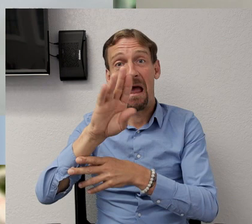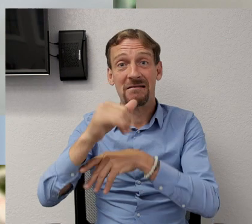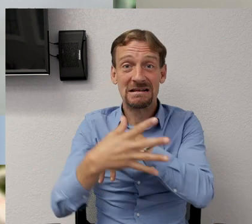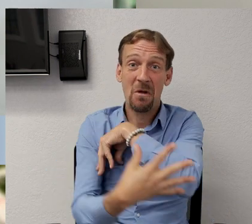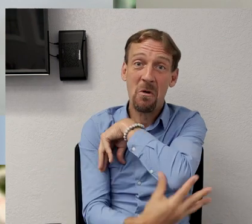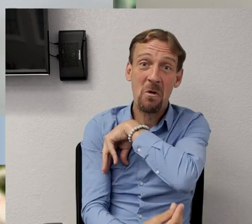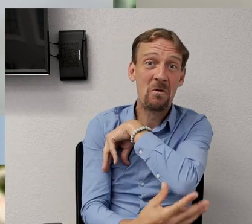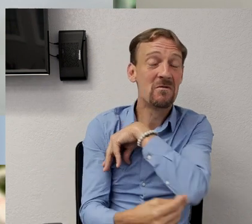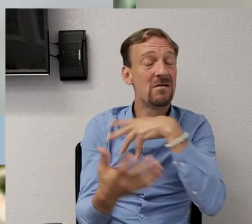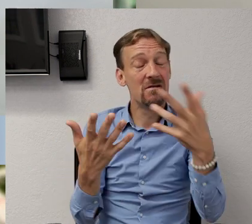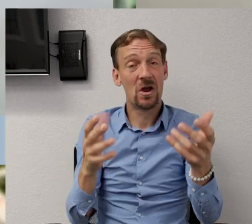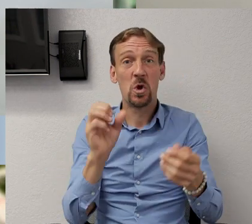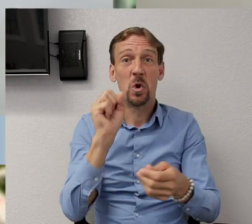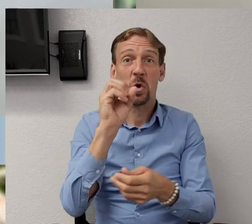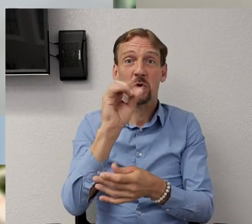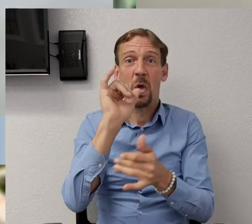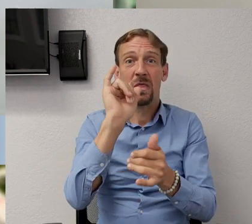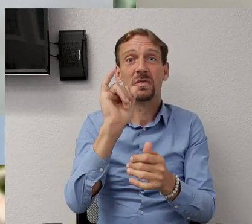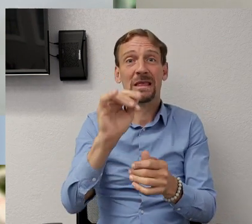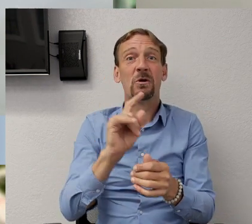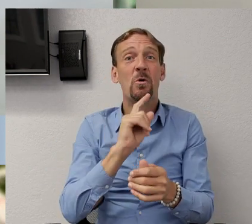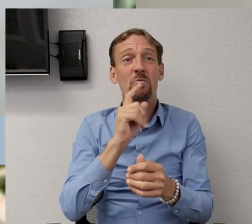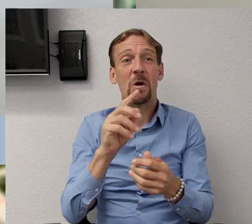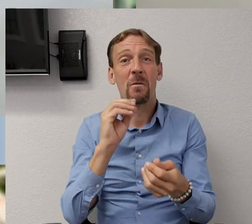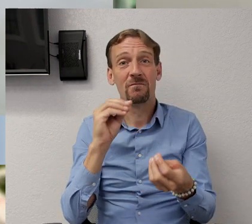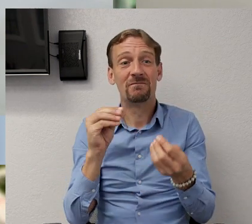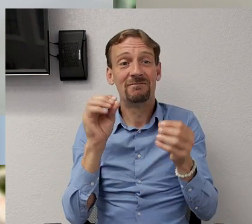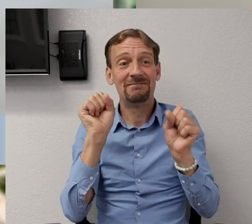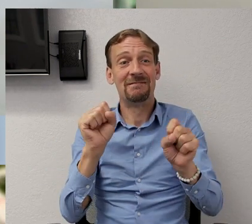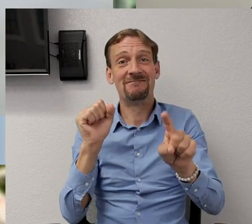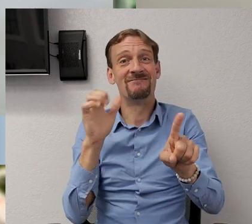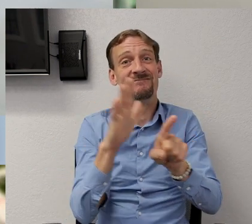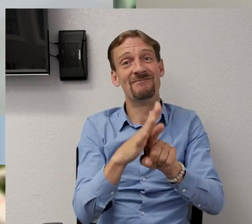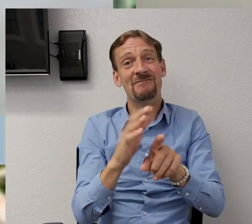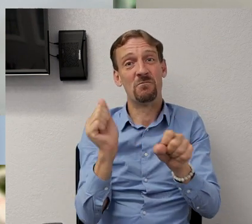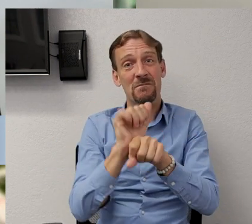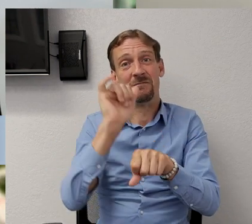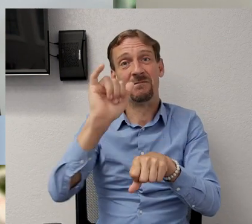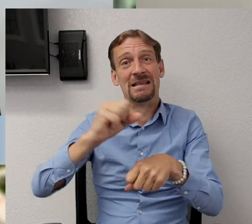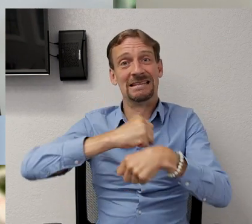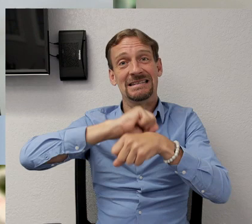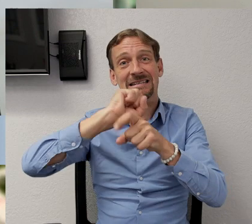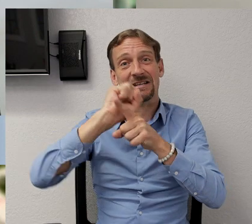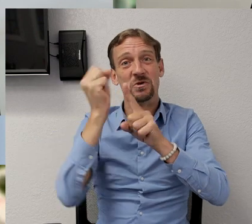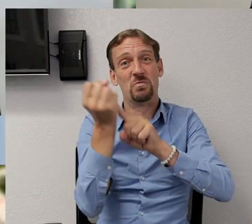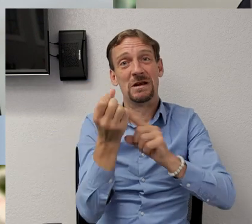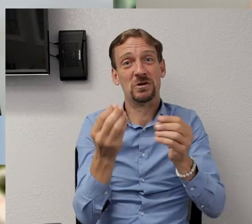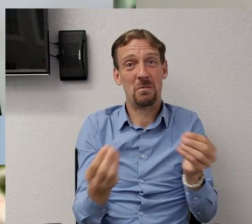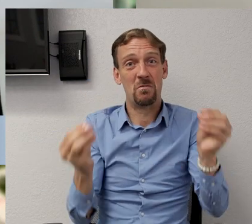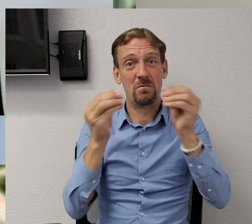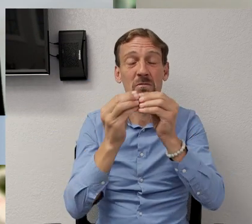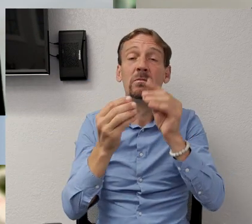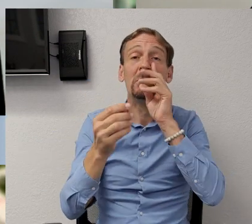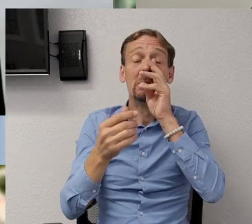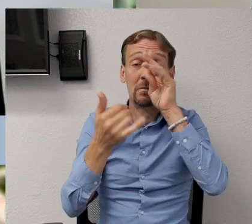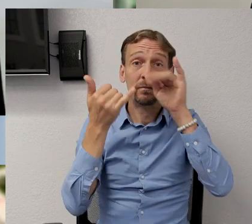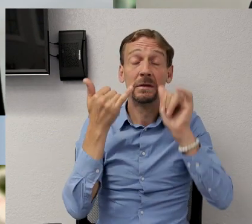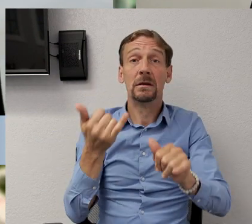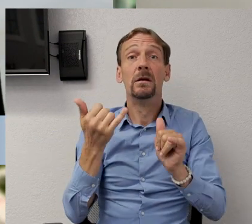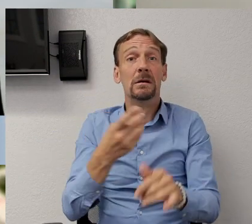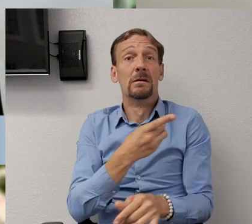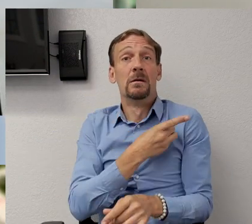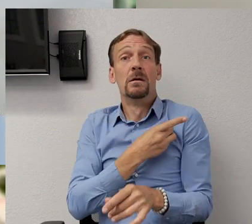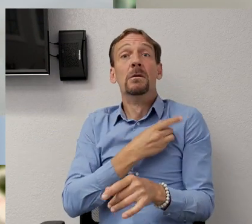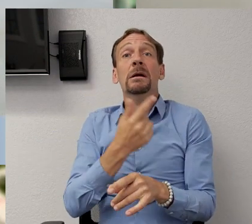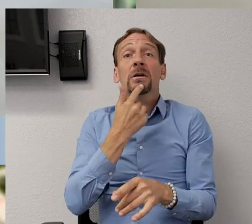so just a more vulnerable population. Right. Okay, thank you for that. So let's move on to testing. So one